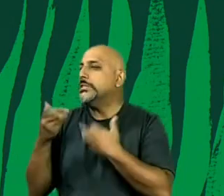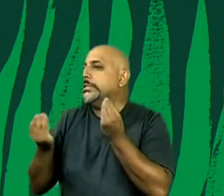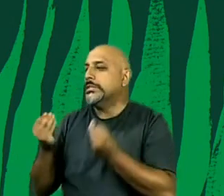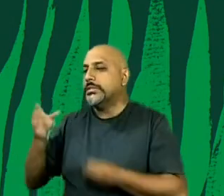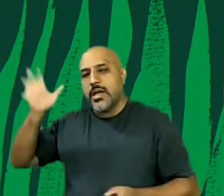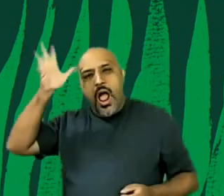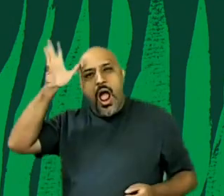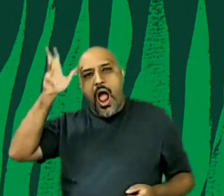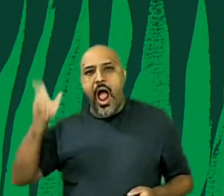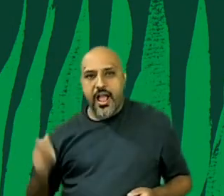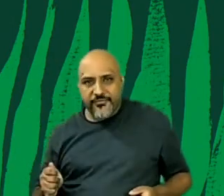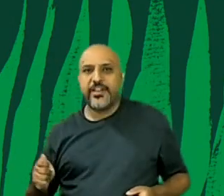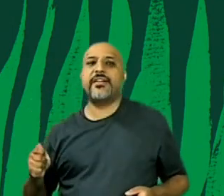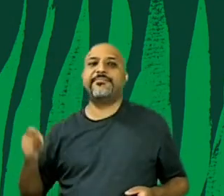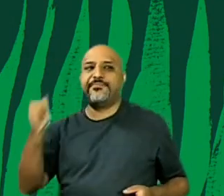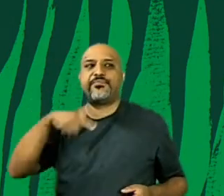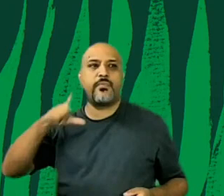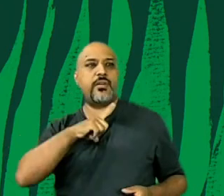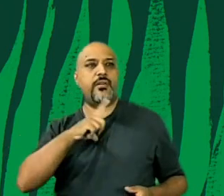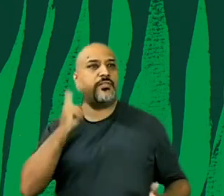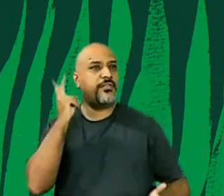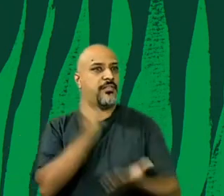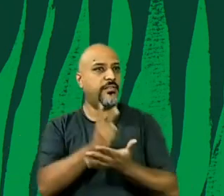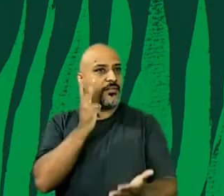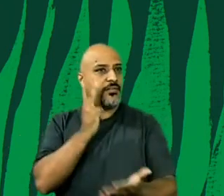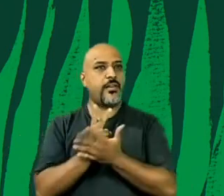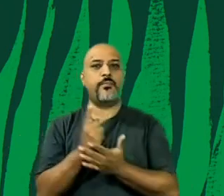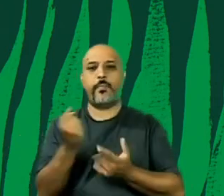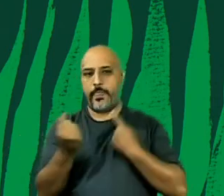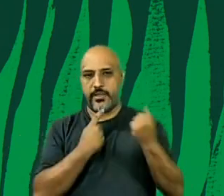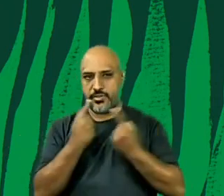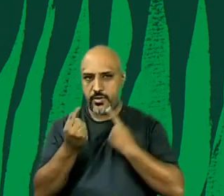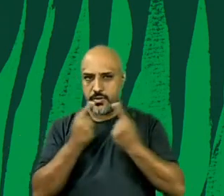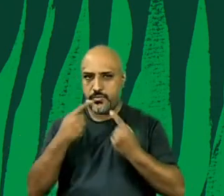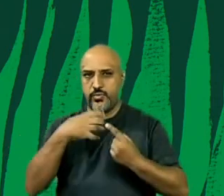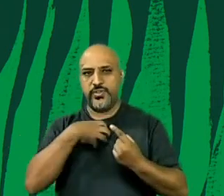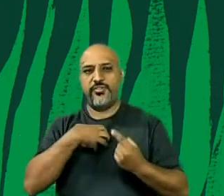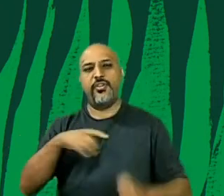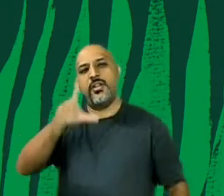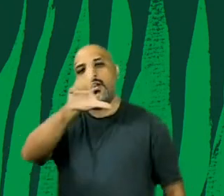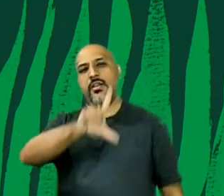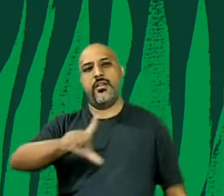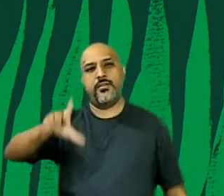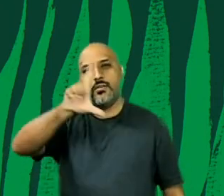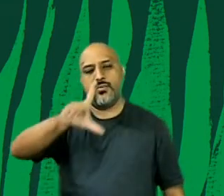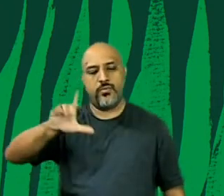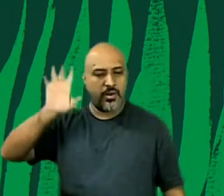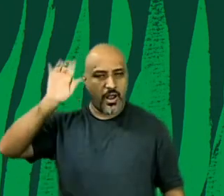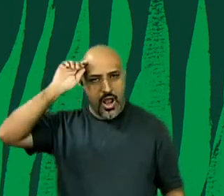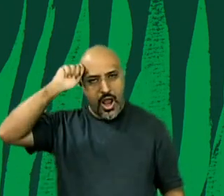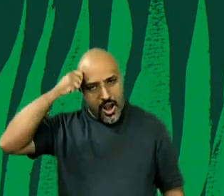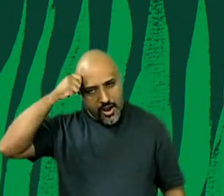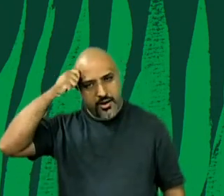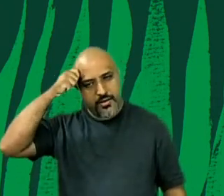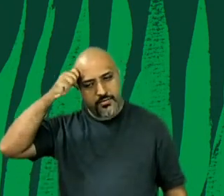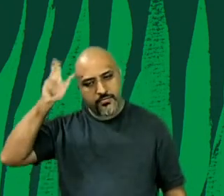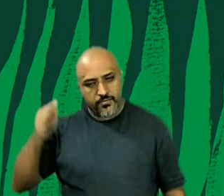for Africa. Africa, we're always in dialogue in the sense of talking about African Brazilian